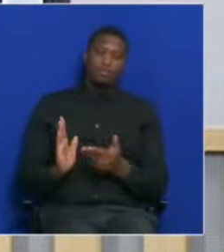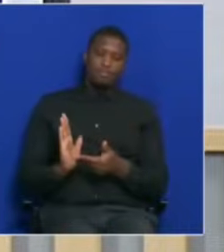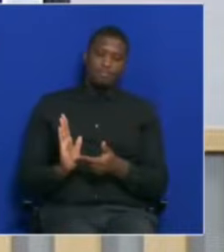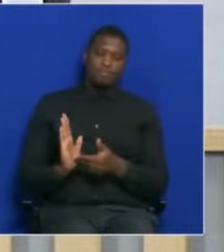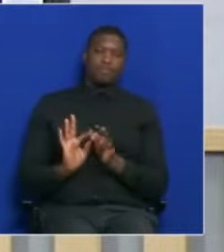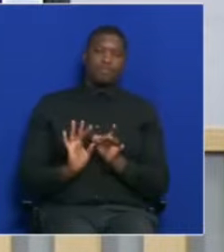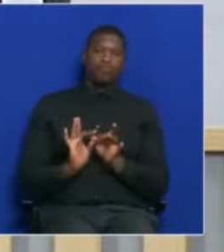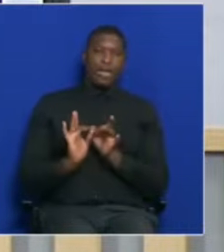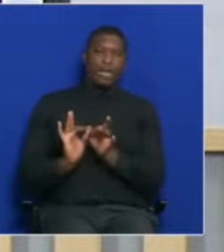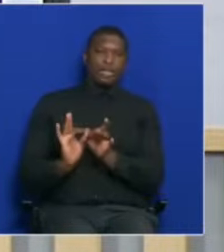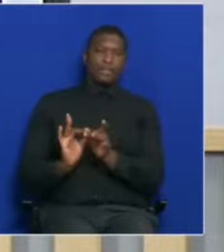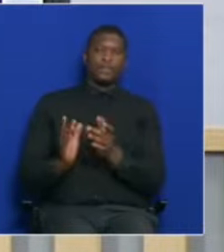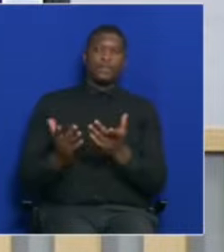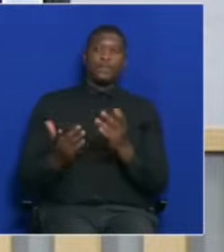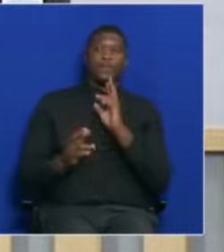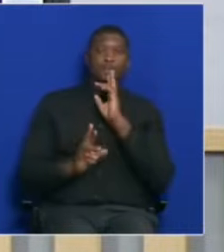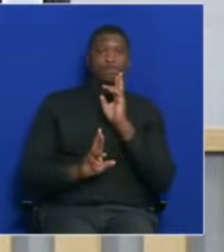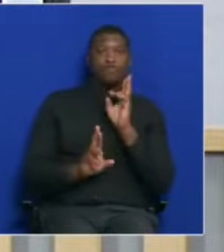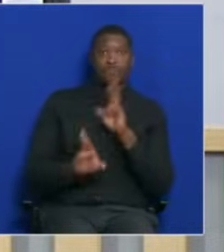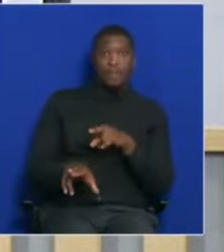a report.